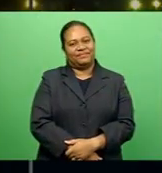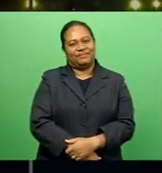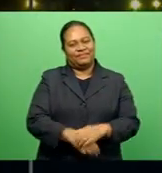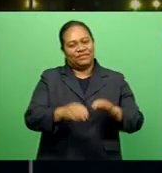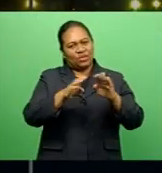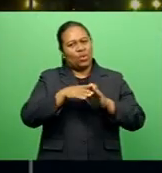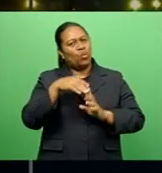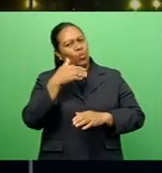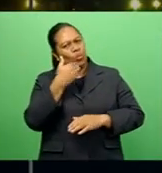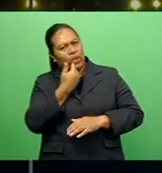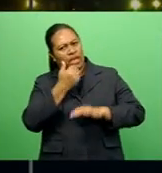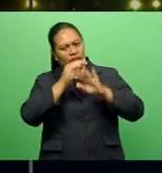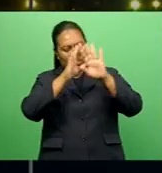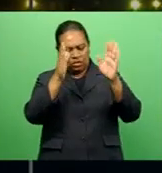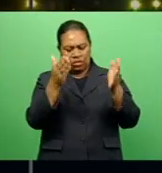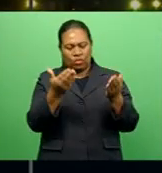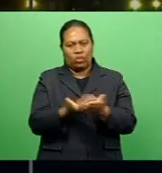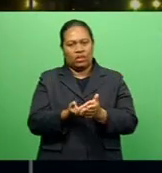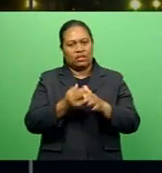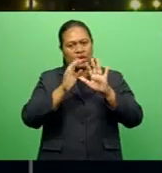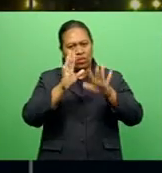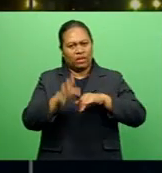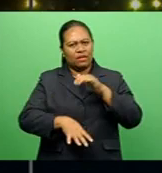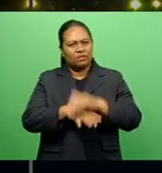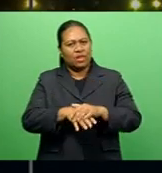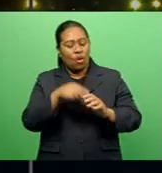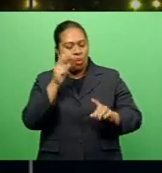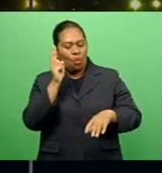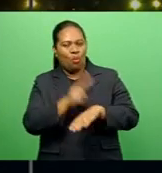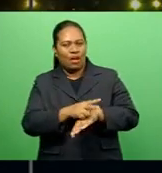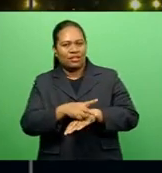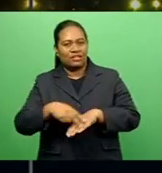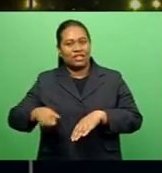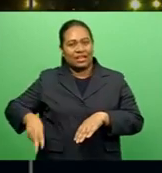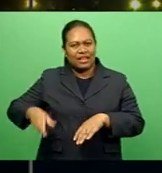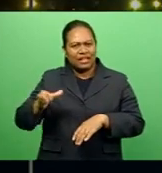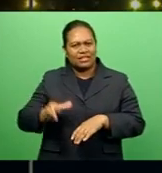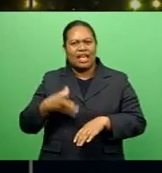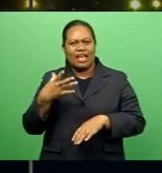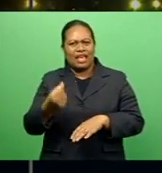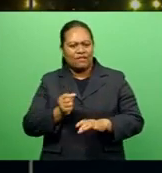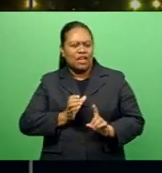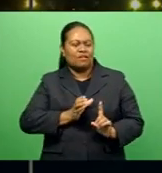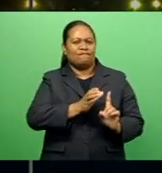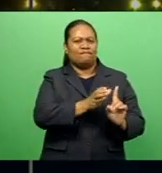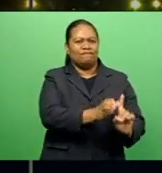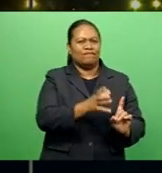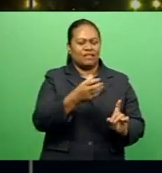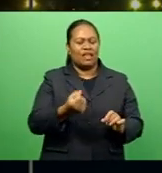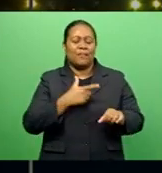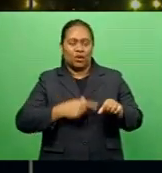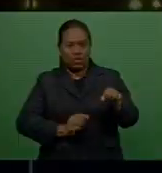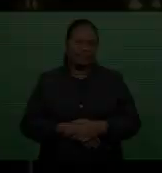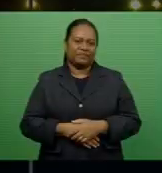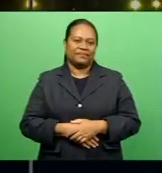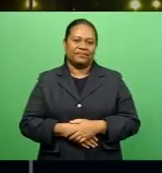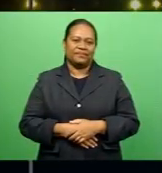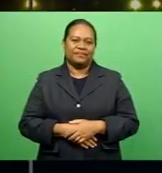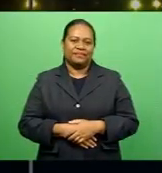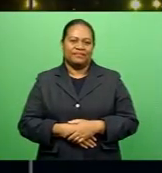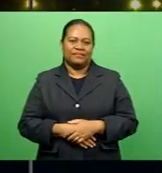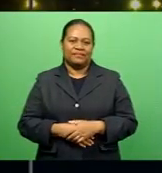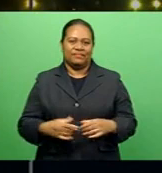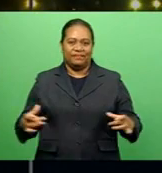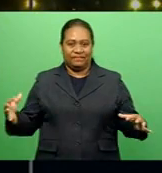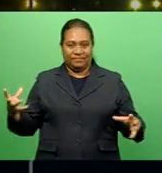In Weird and Wonderful tonight, watch these dancers perform a social distance silent tango in COVID-19 times.